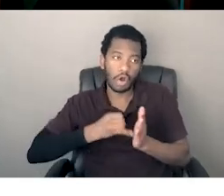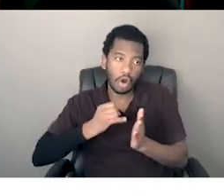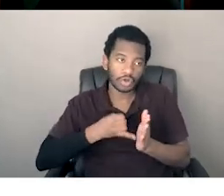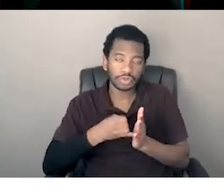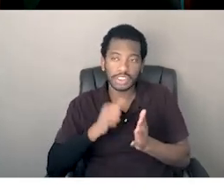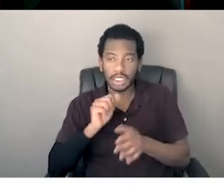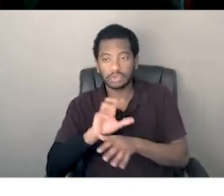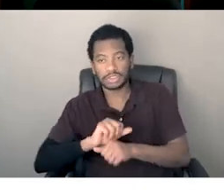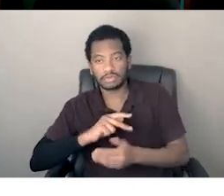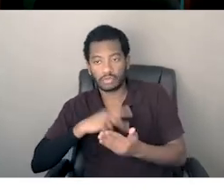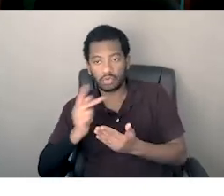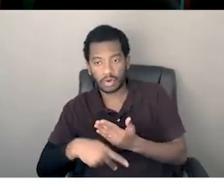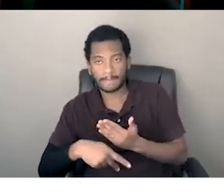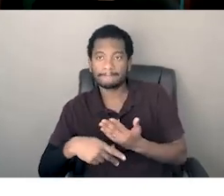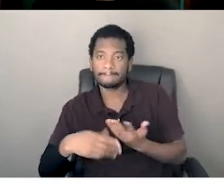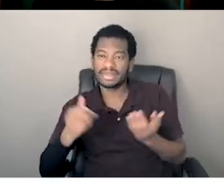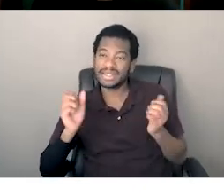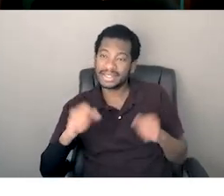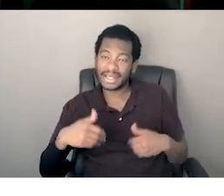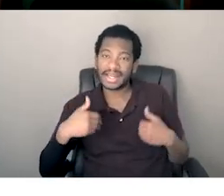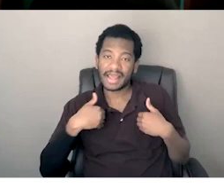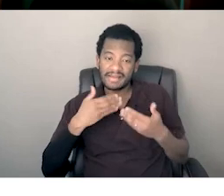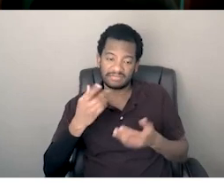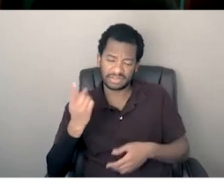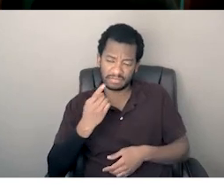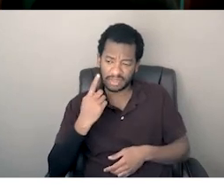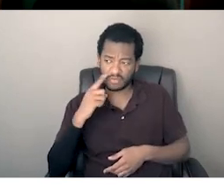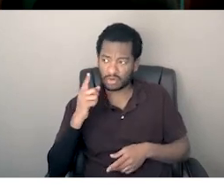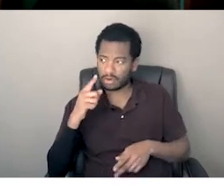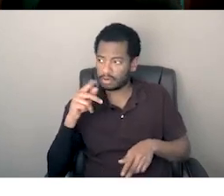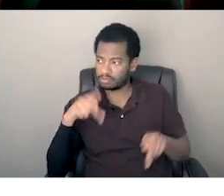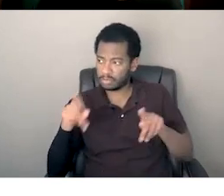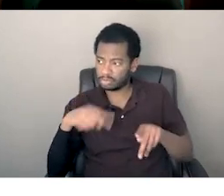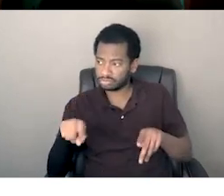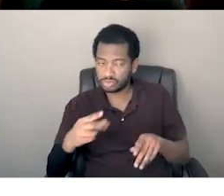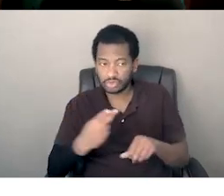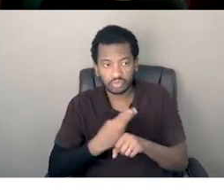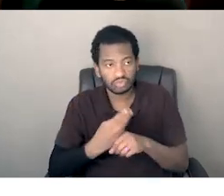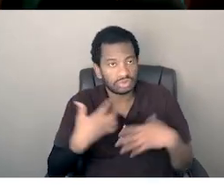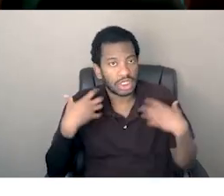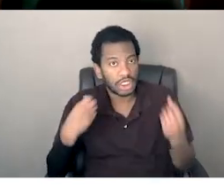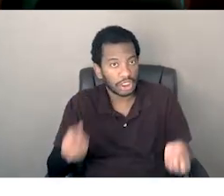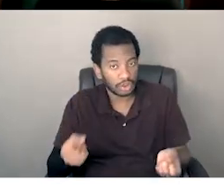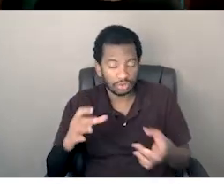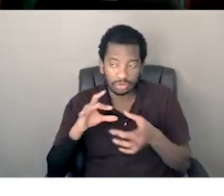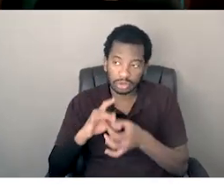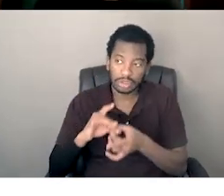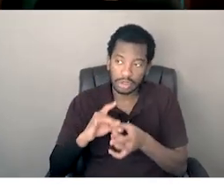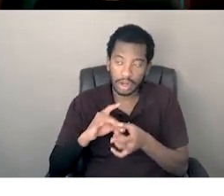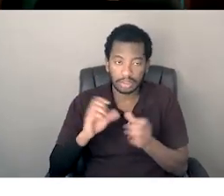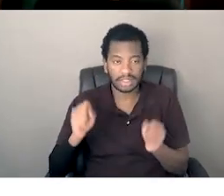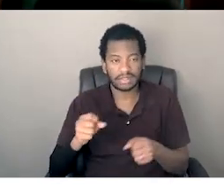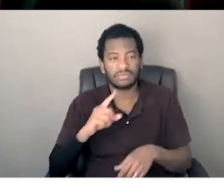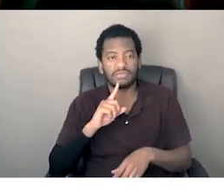be something to heal, something to connect people to, and can really help drive towards well-being. There are examples in the